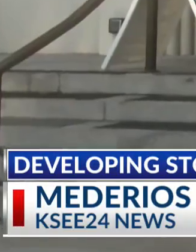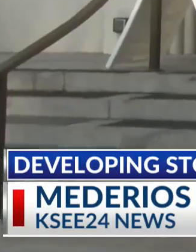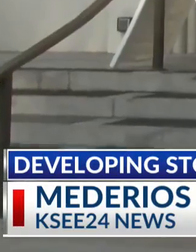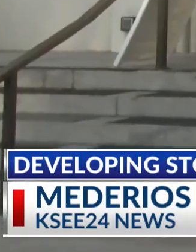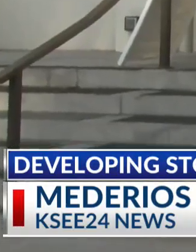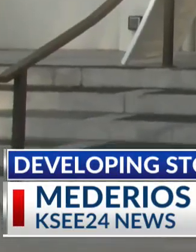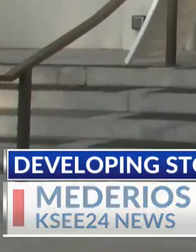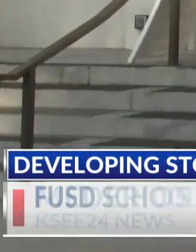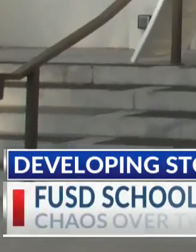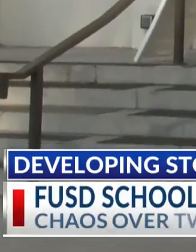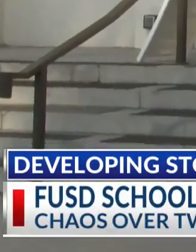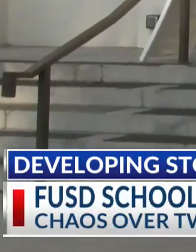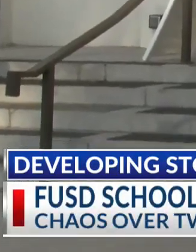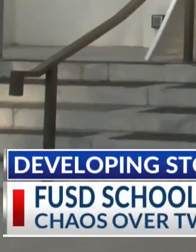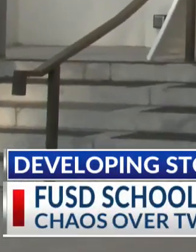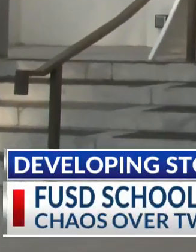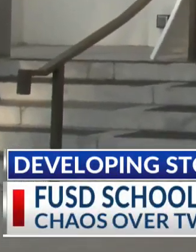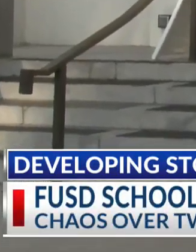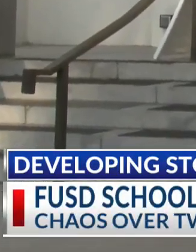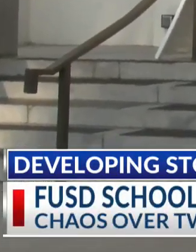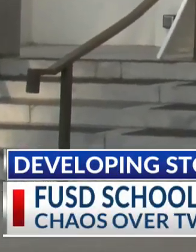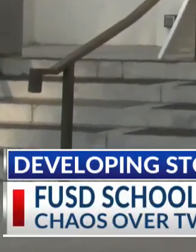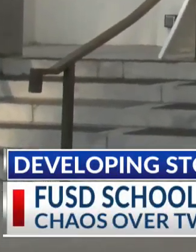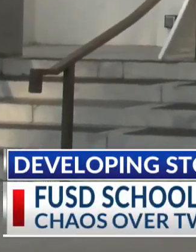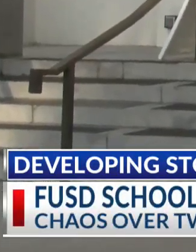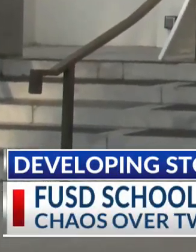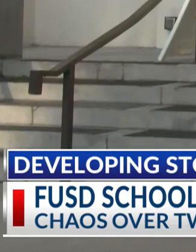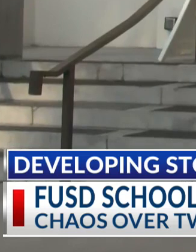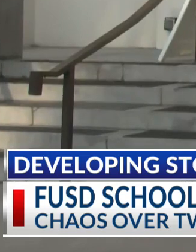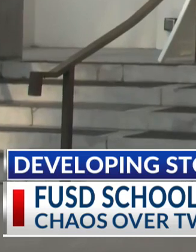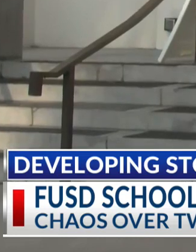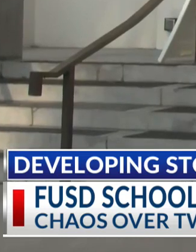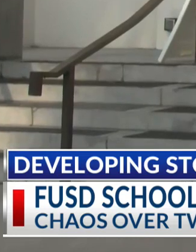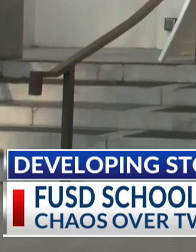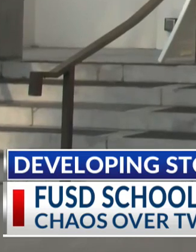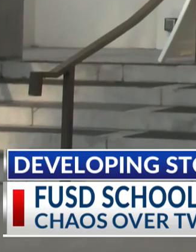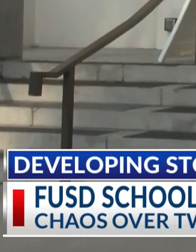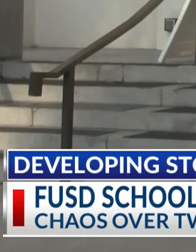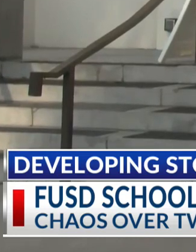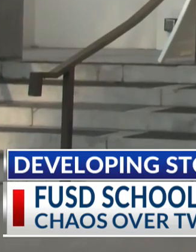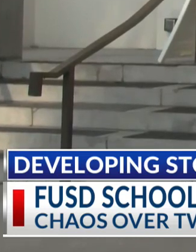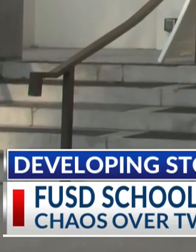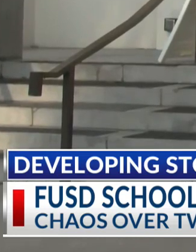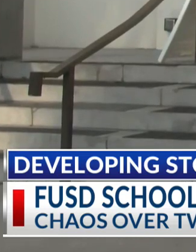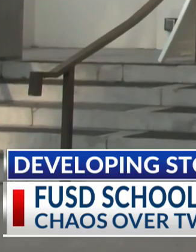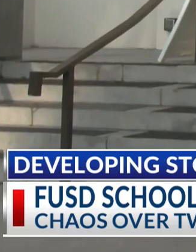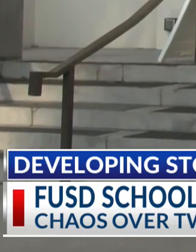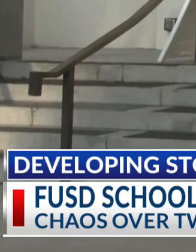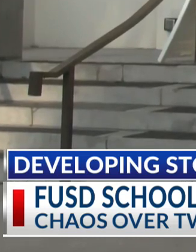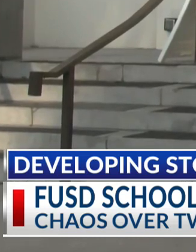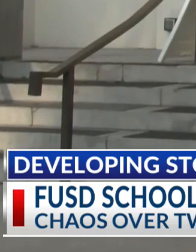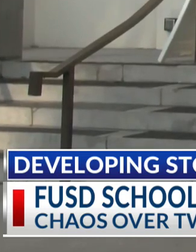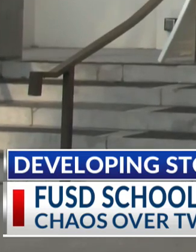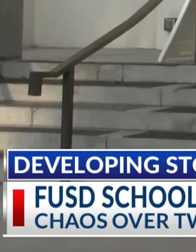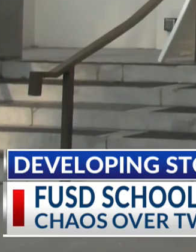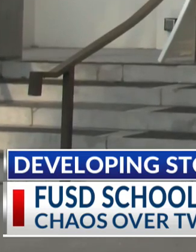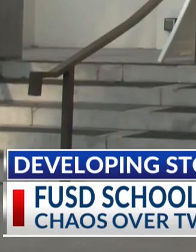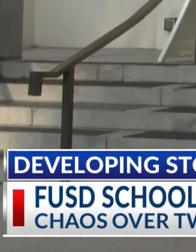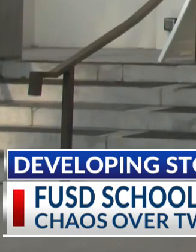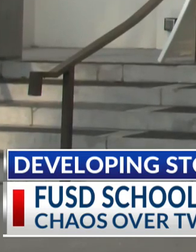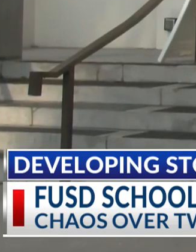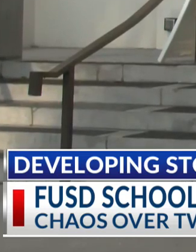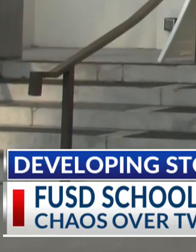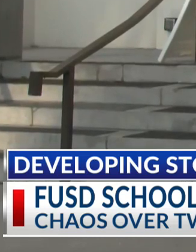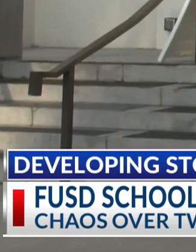Stephanie, the meeting had to be postponed several times last night and eventually was cut short. Well, tonight, with concerns surrounding the